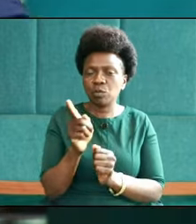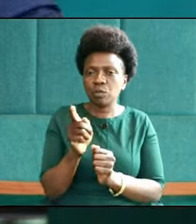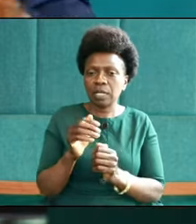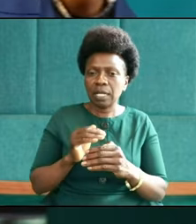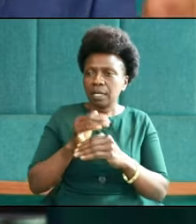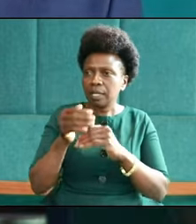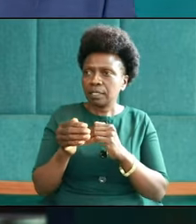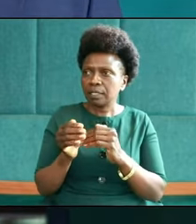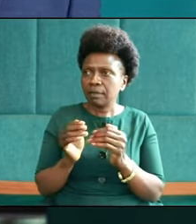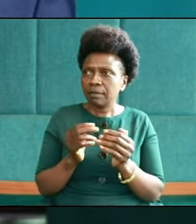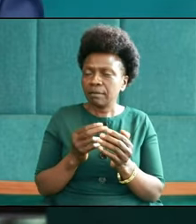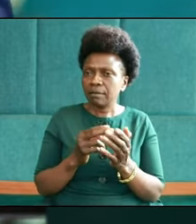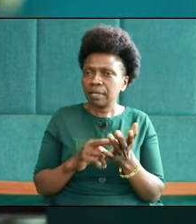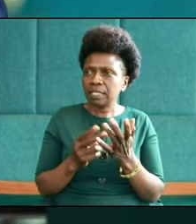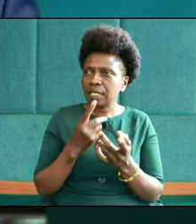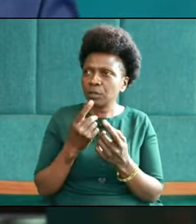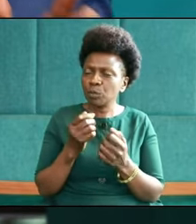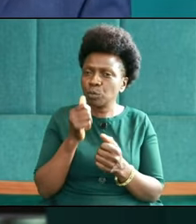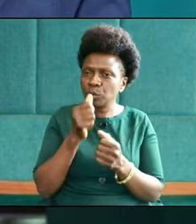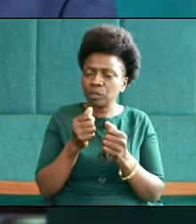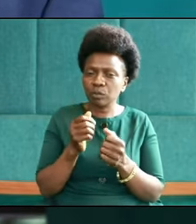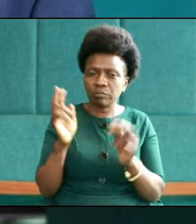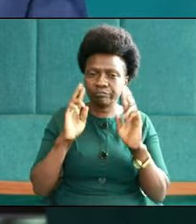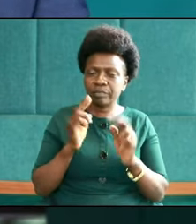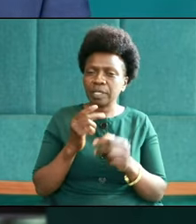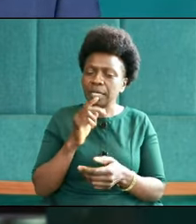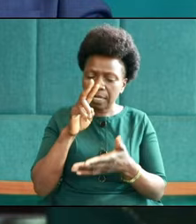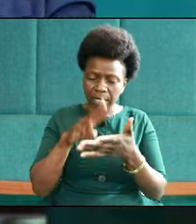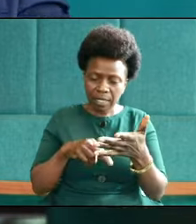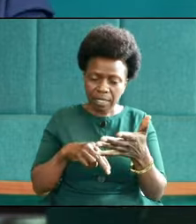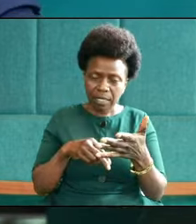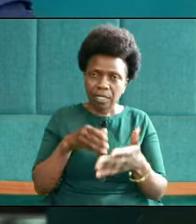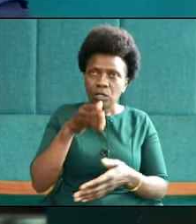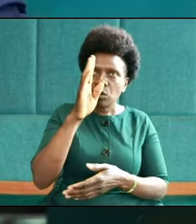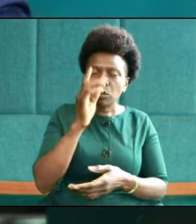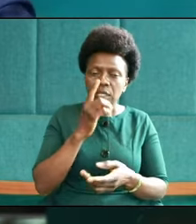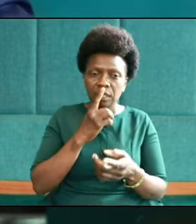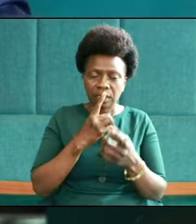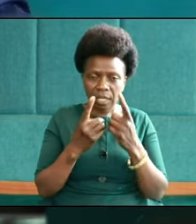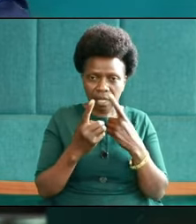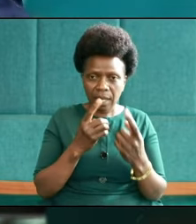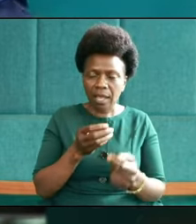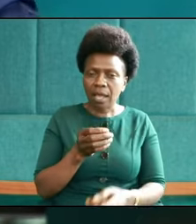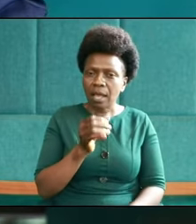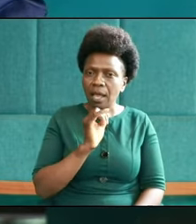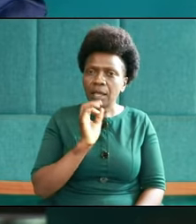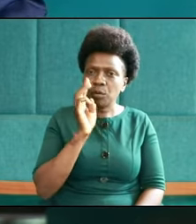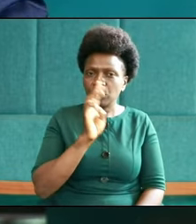next statement, which is very nice, which we have already read, is God said, I will watch over